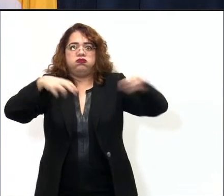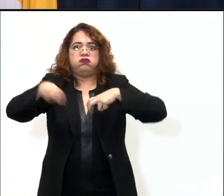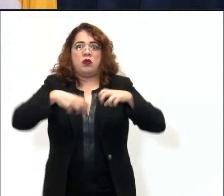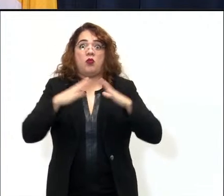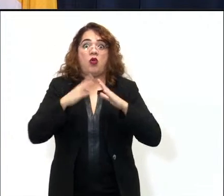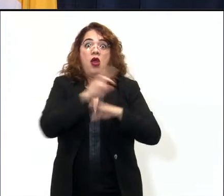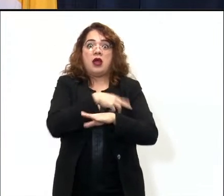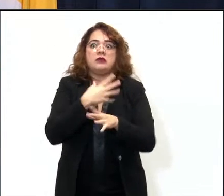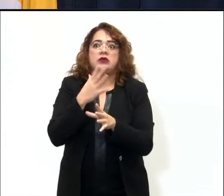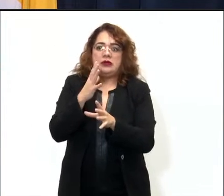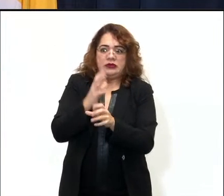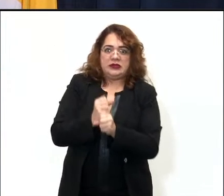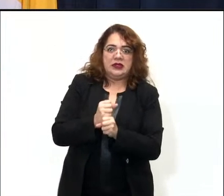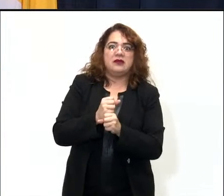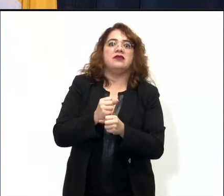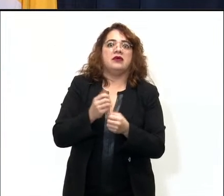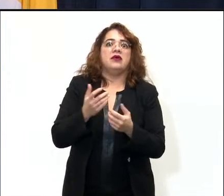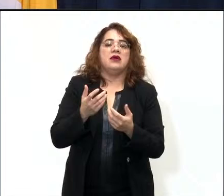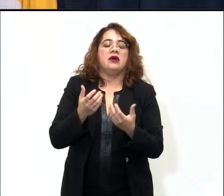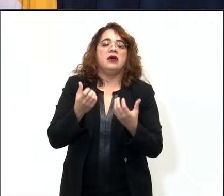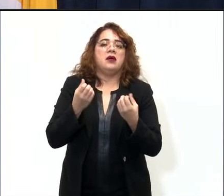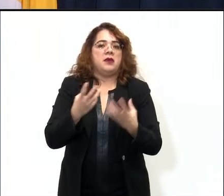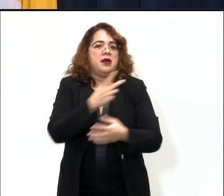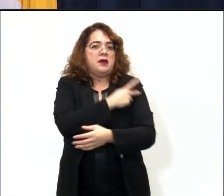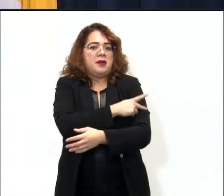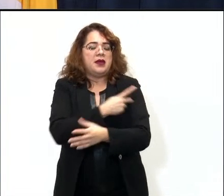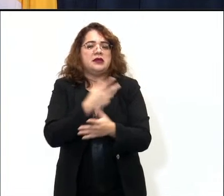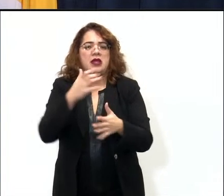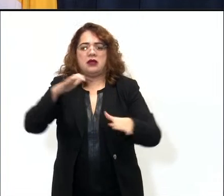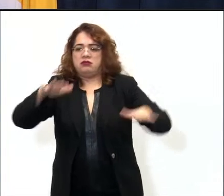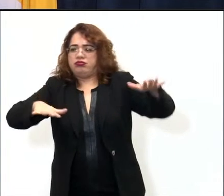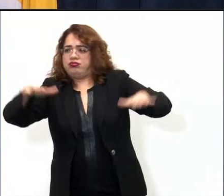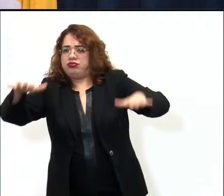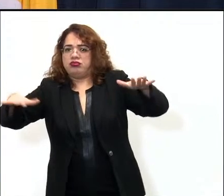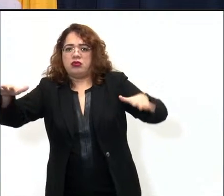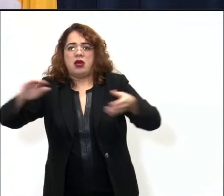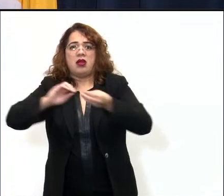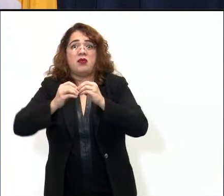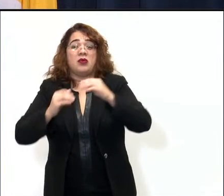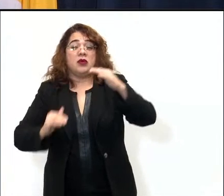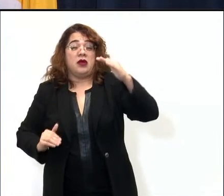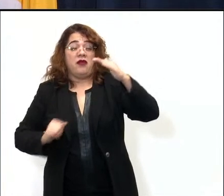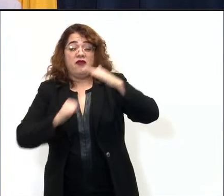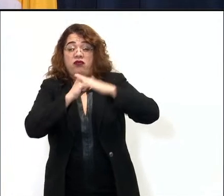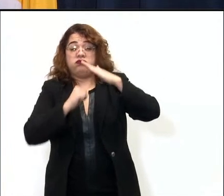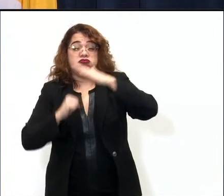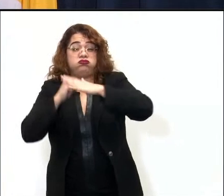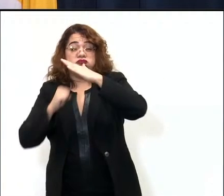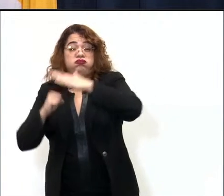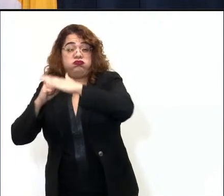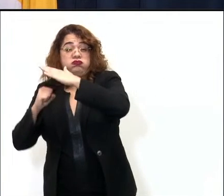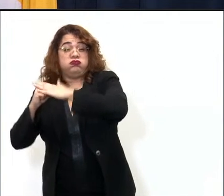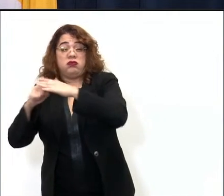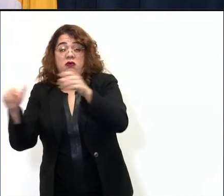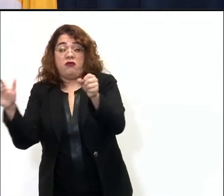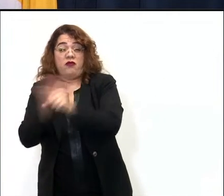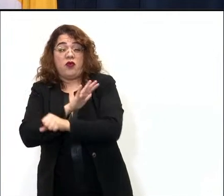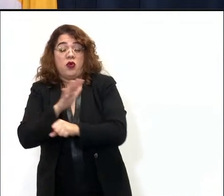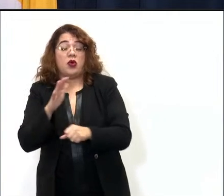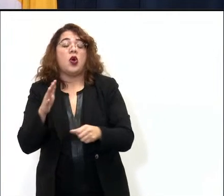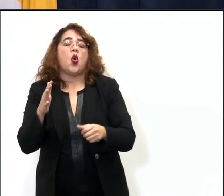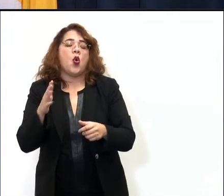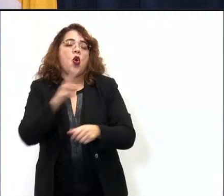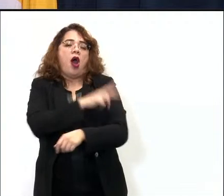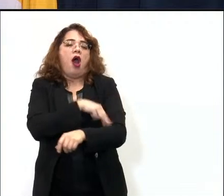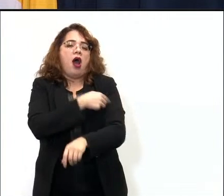all we can so that we do not get into that point. And then if a hospital gets to that point, then they would notify